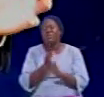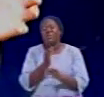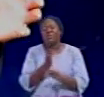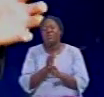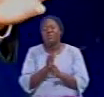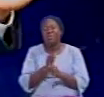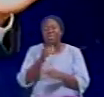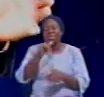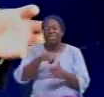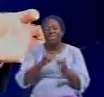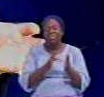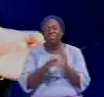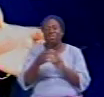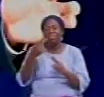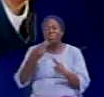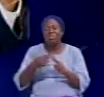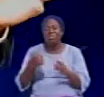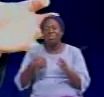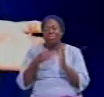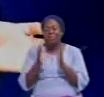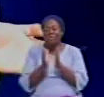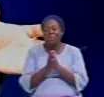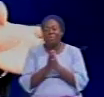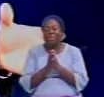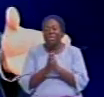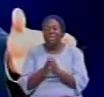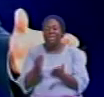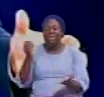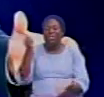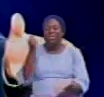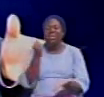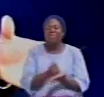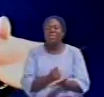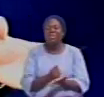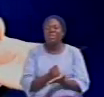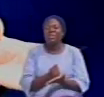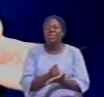In Jesus' name we have prayed.